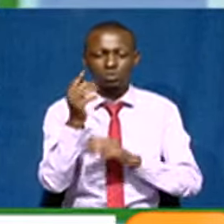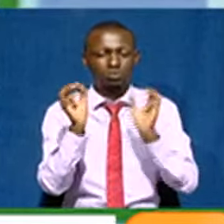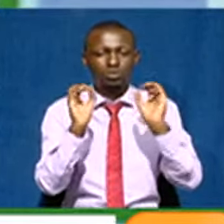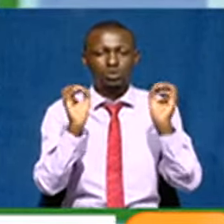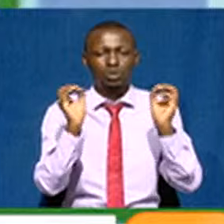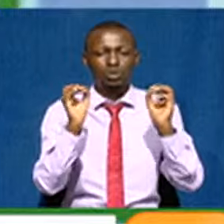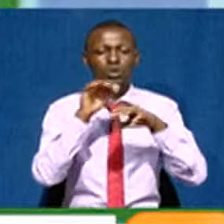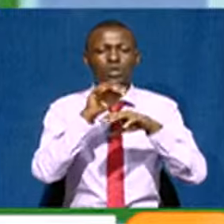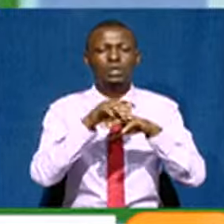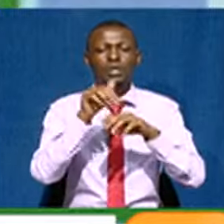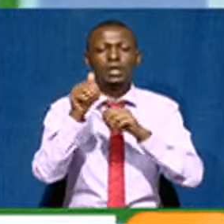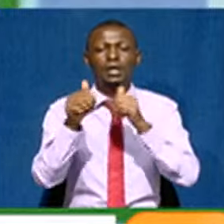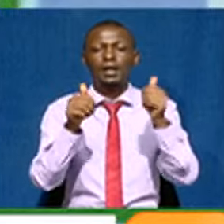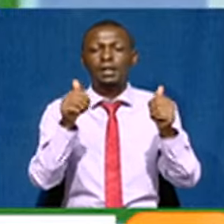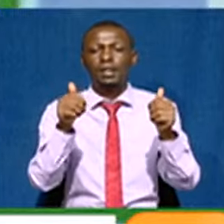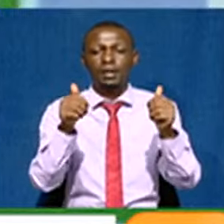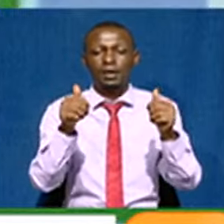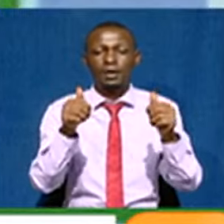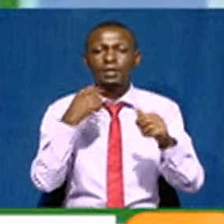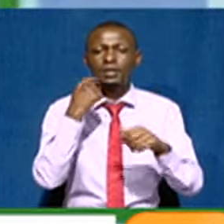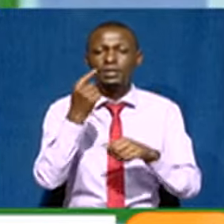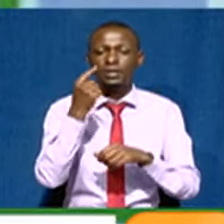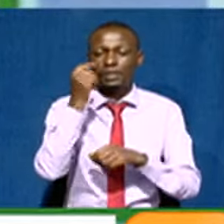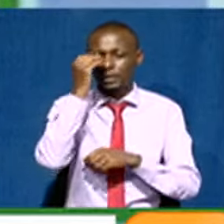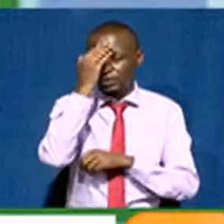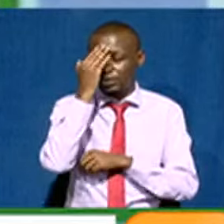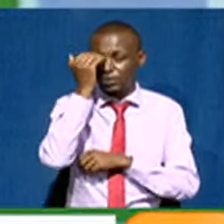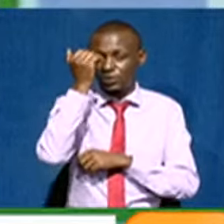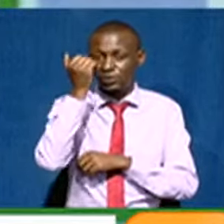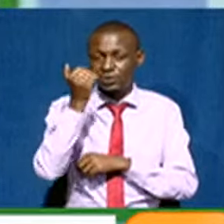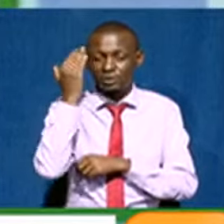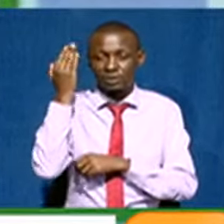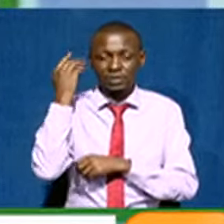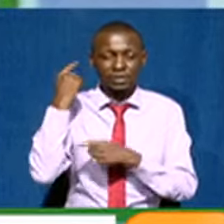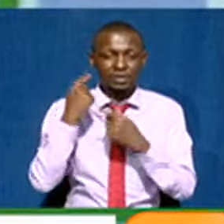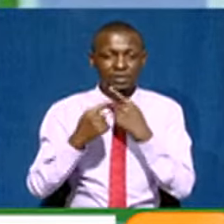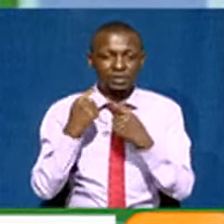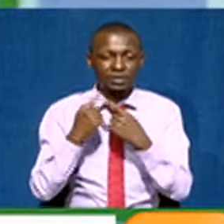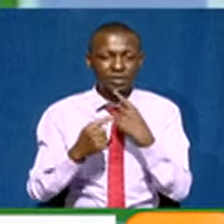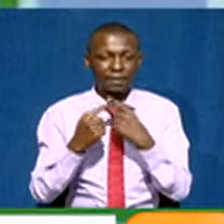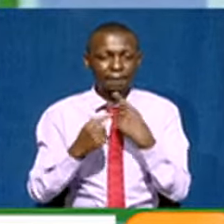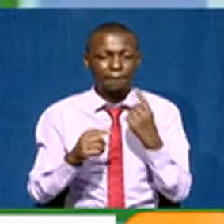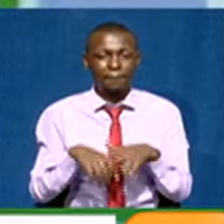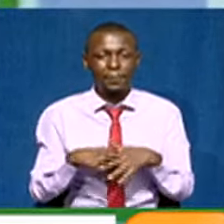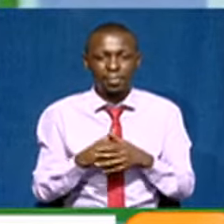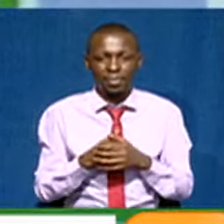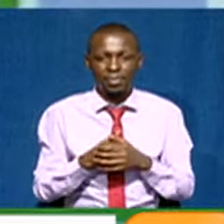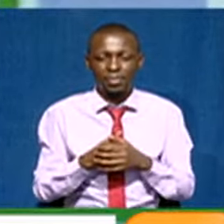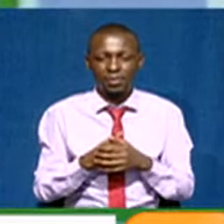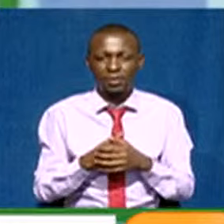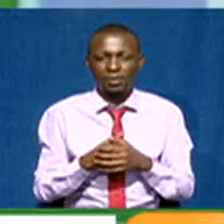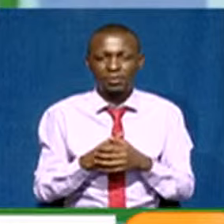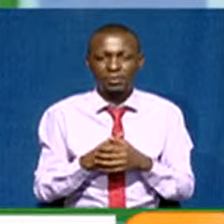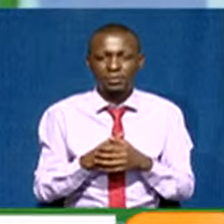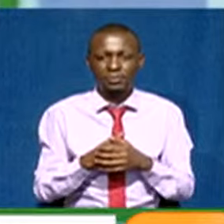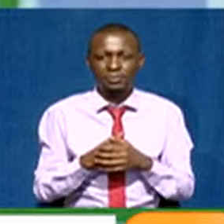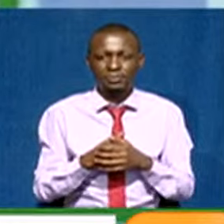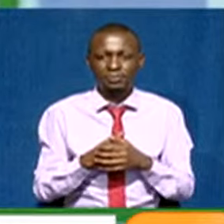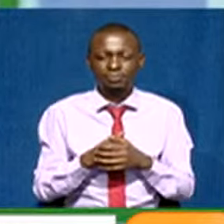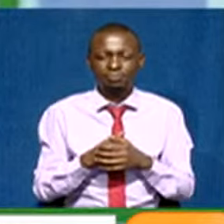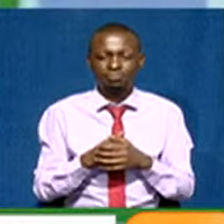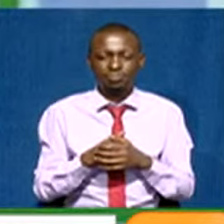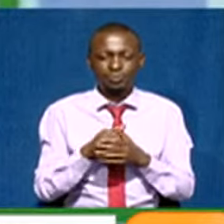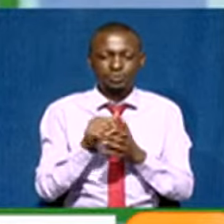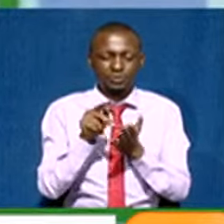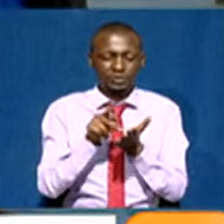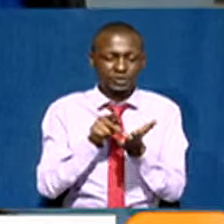wider? And why am I saying so? When we, last year, we had a little bit of delays in terms of remittance. But